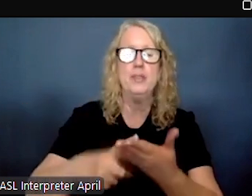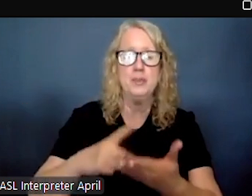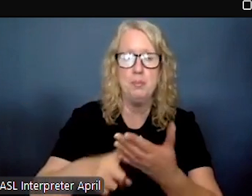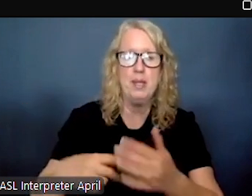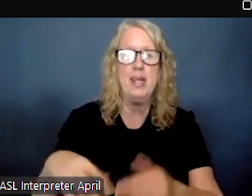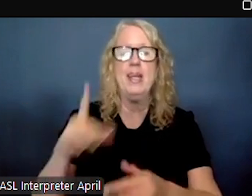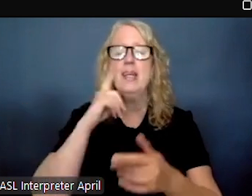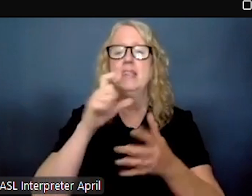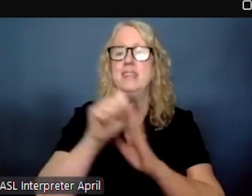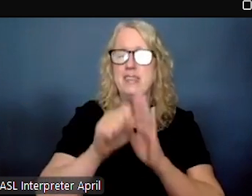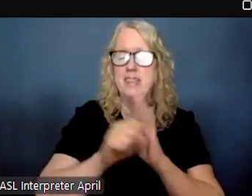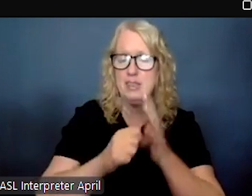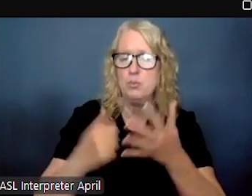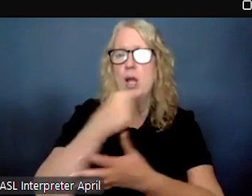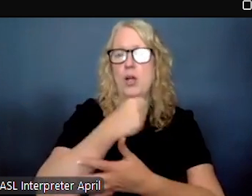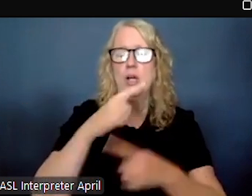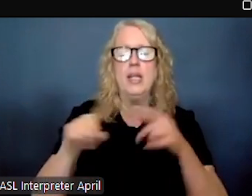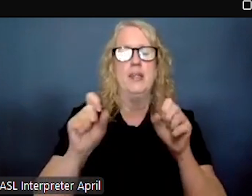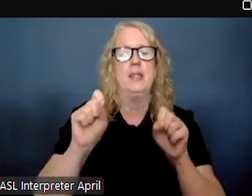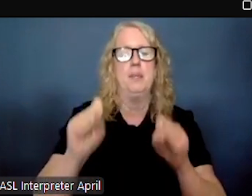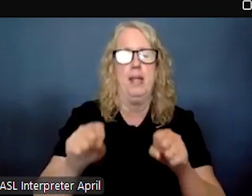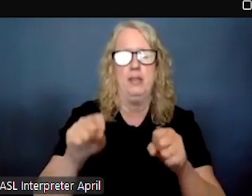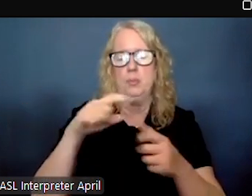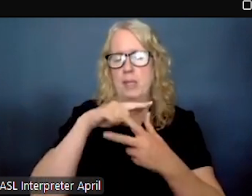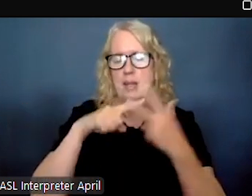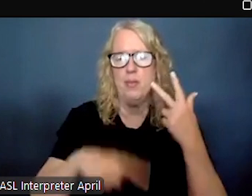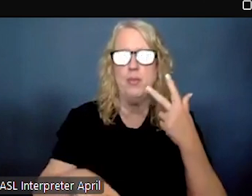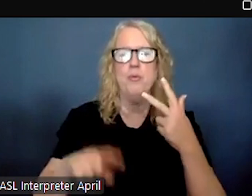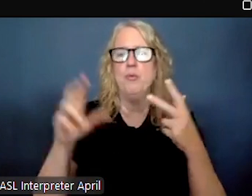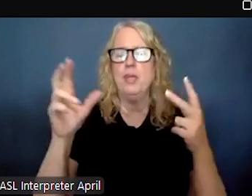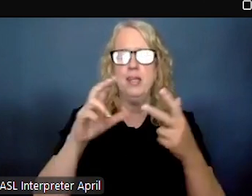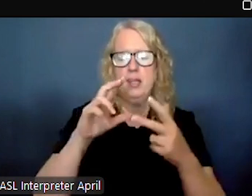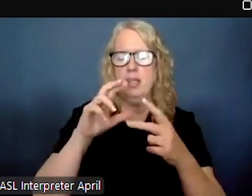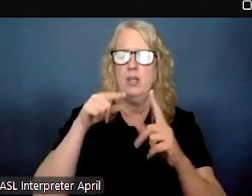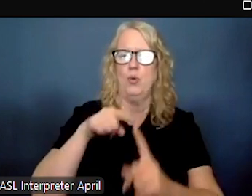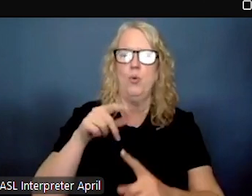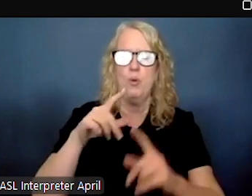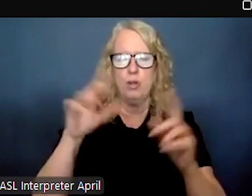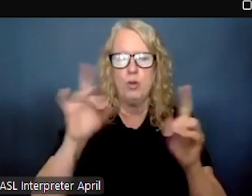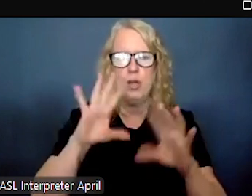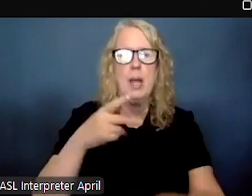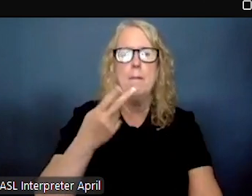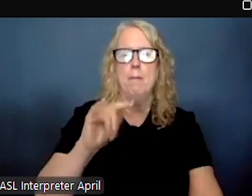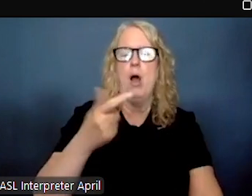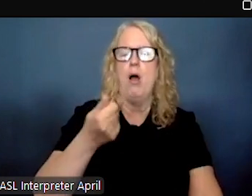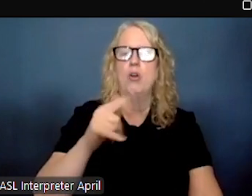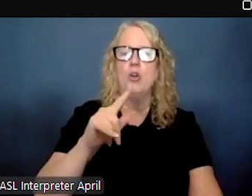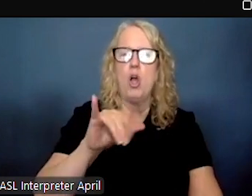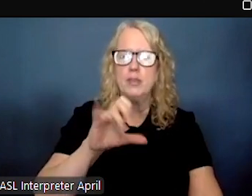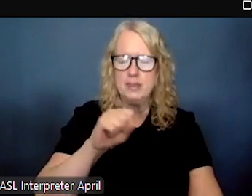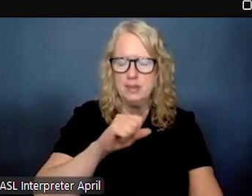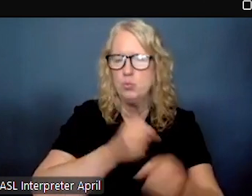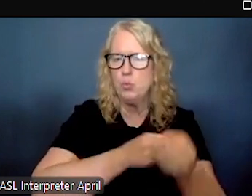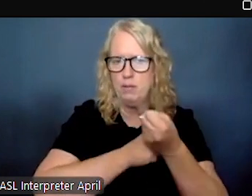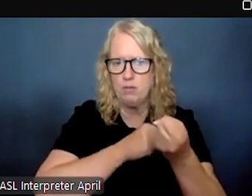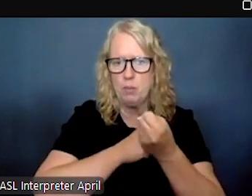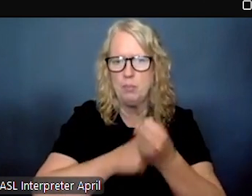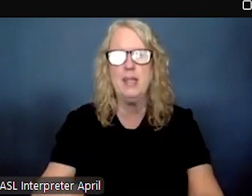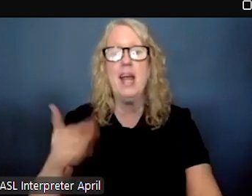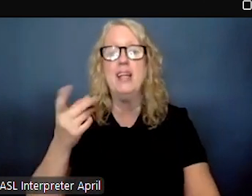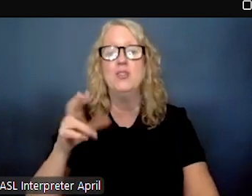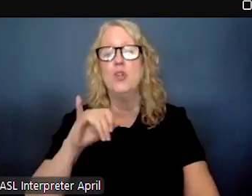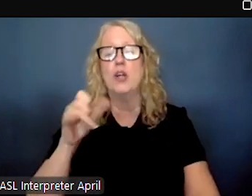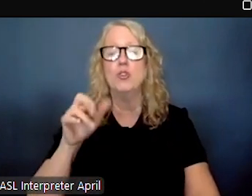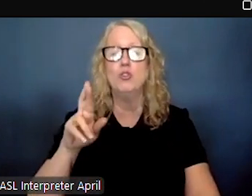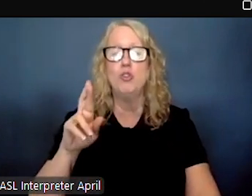should prioritize building capacity in the 3 core crisis services. And Paul Galdis will take the affirmative on that. And Dr.